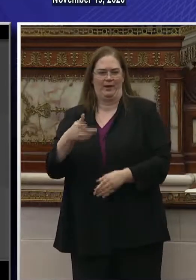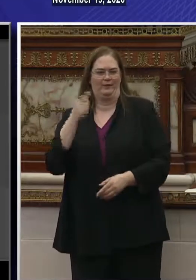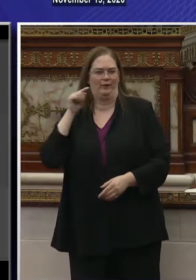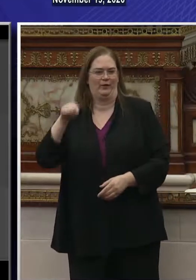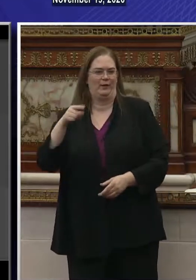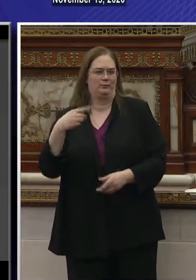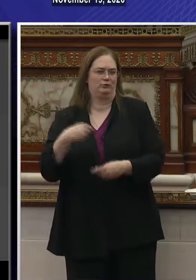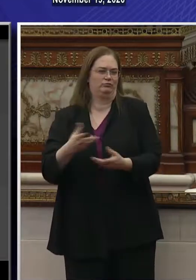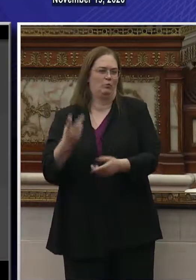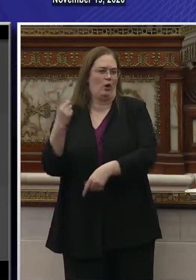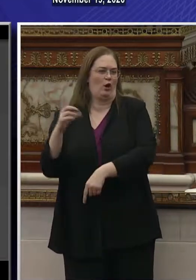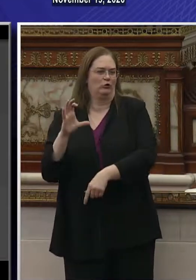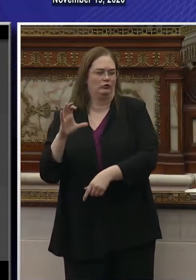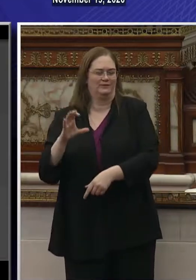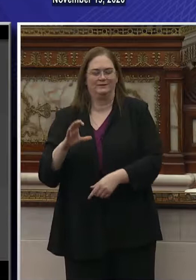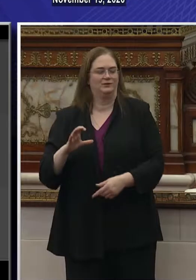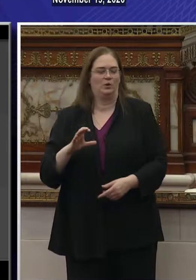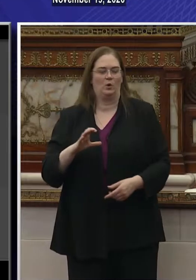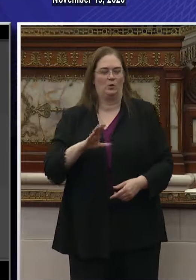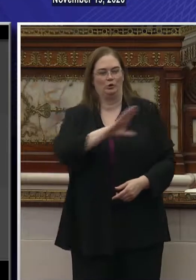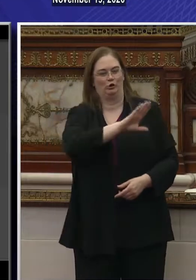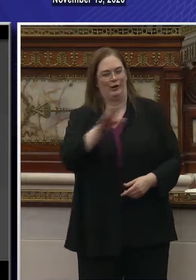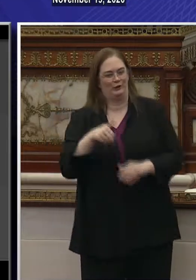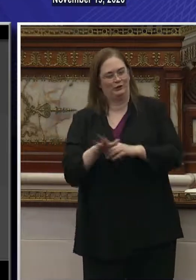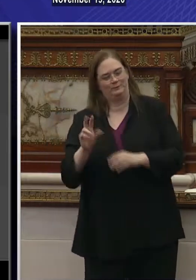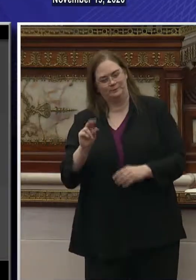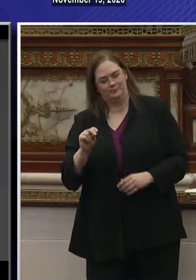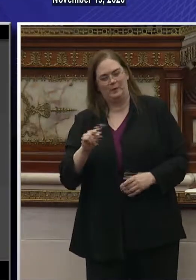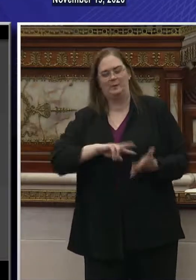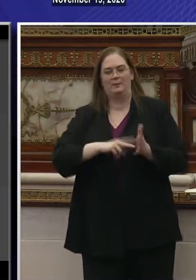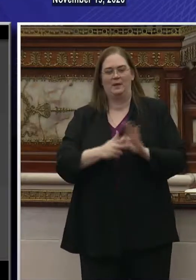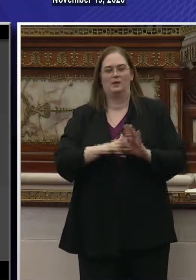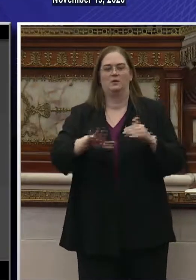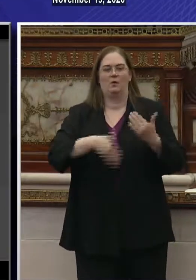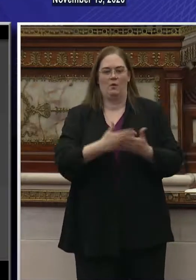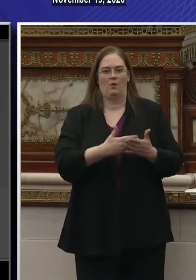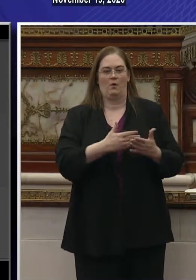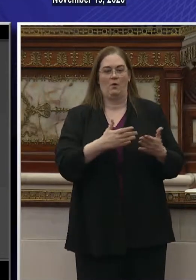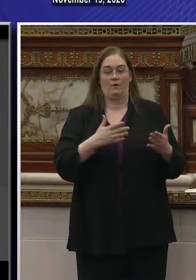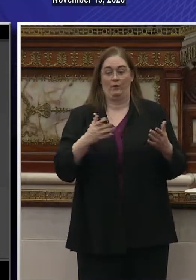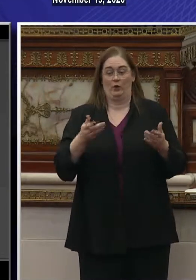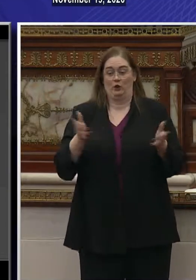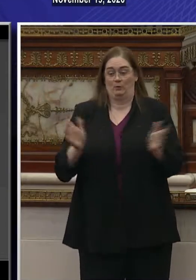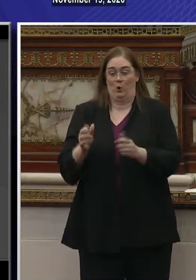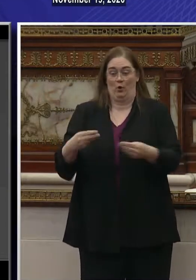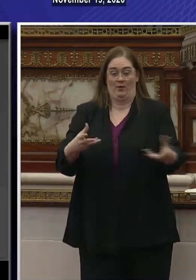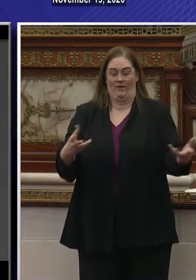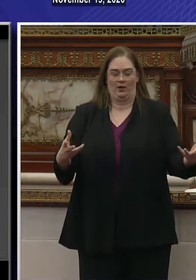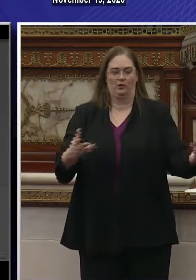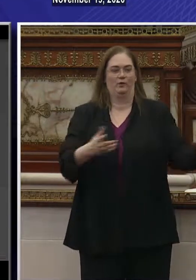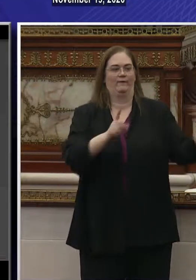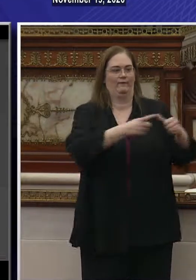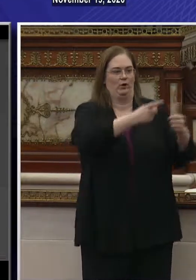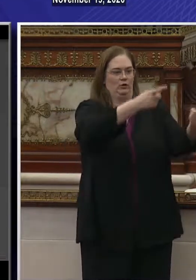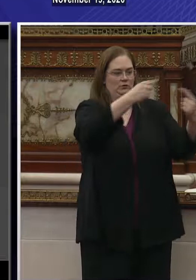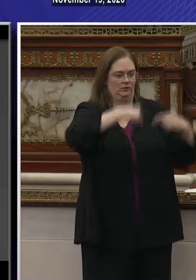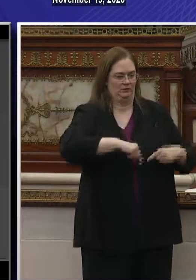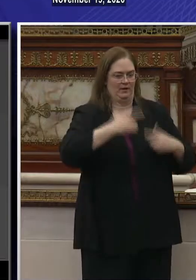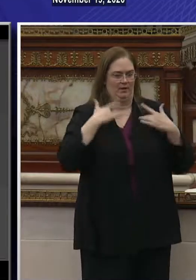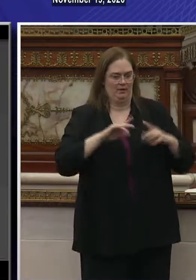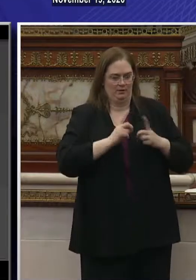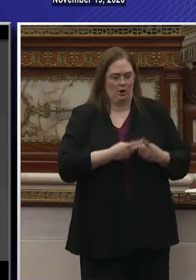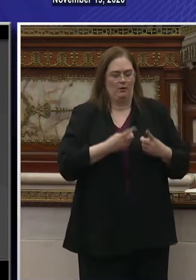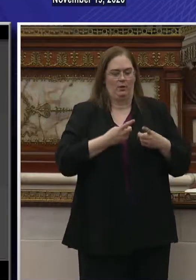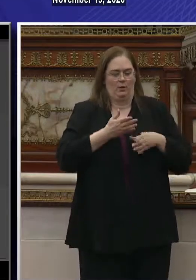100. So that probably means that all of the vaccine for the smaller providers' hands will pass through the health